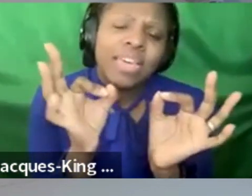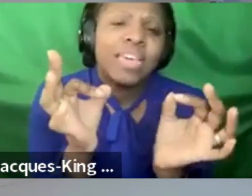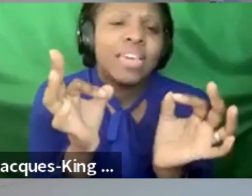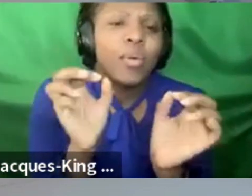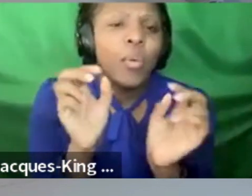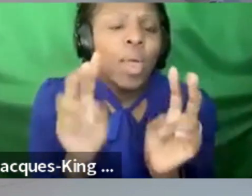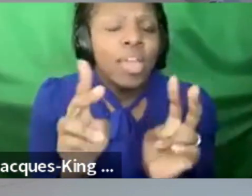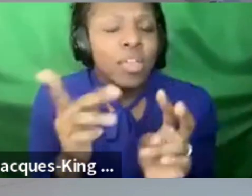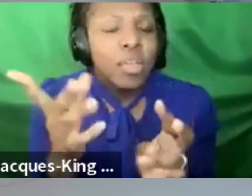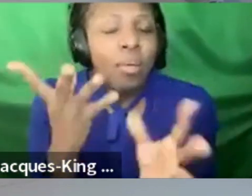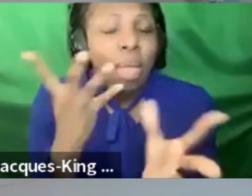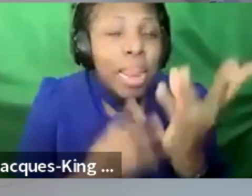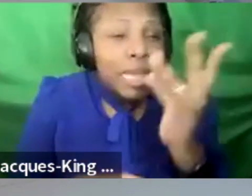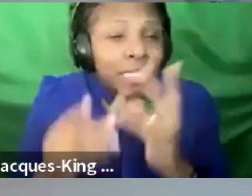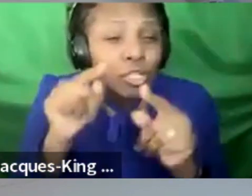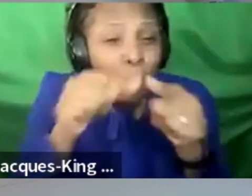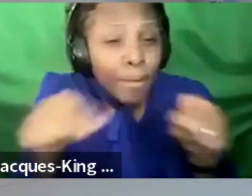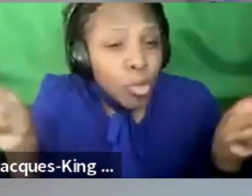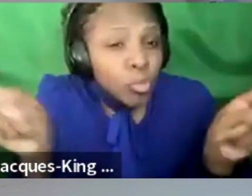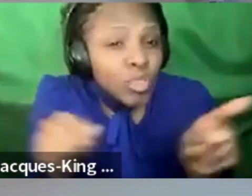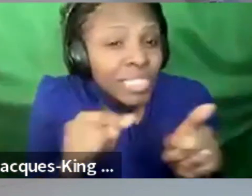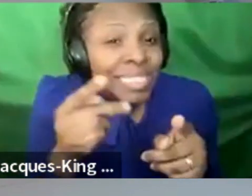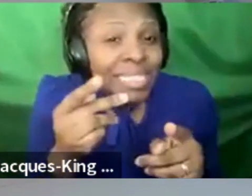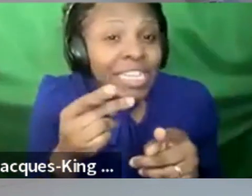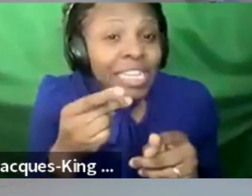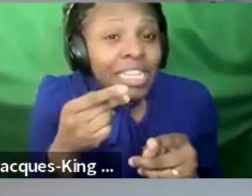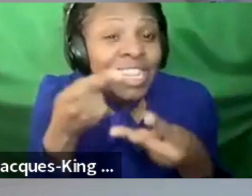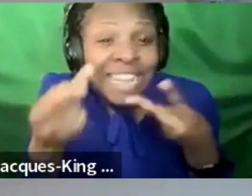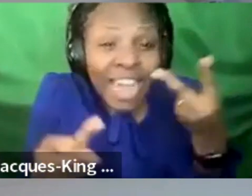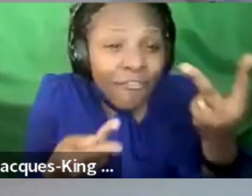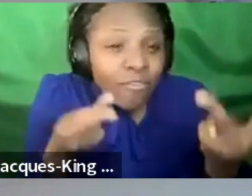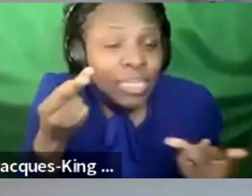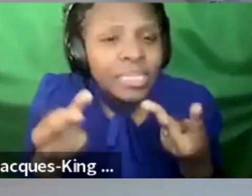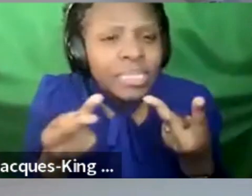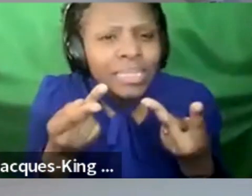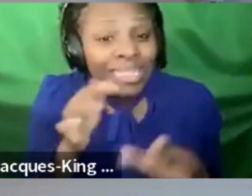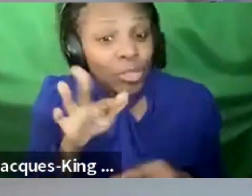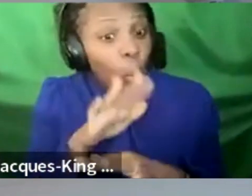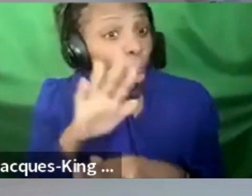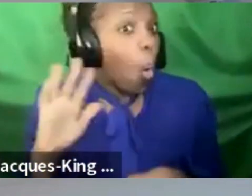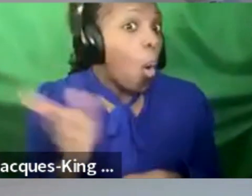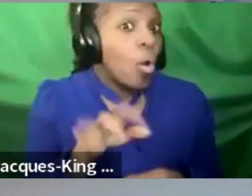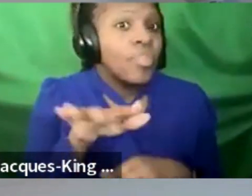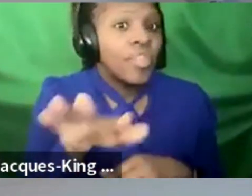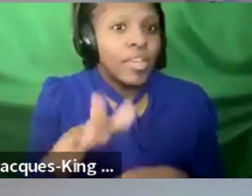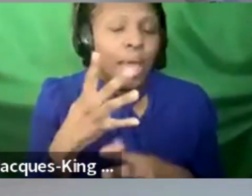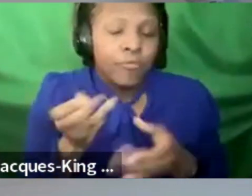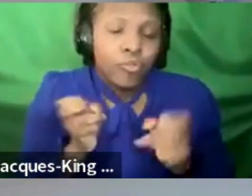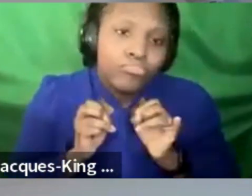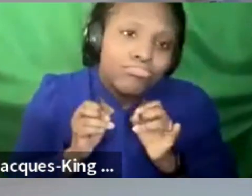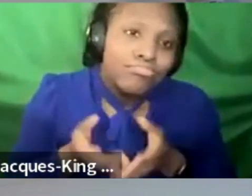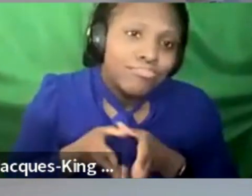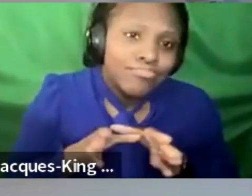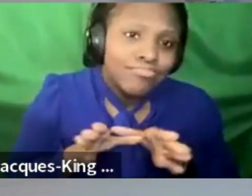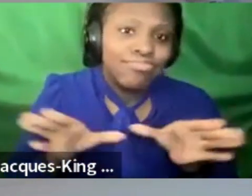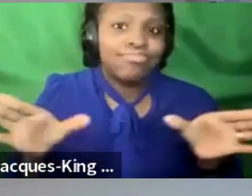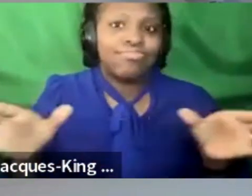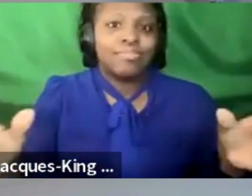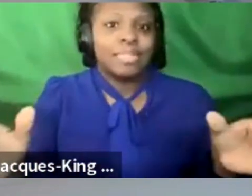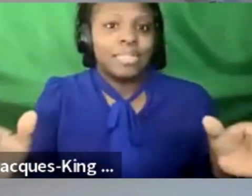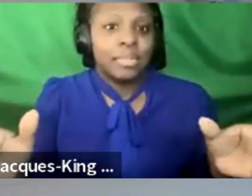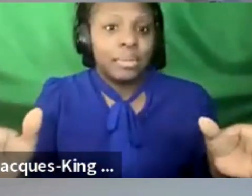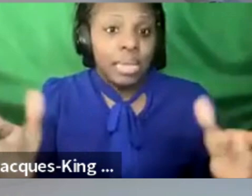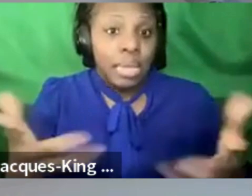to the music, you listen to the lyrics, you listen to what he's laying down, it's all there, you just have to let it out. So does